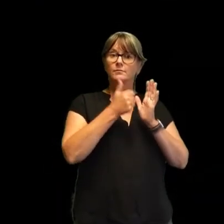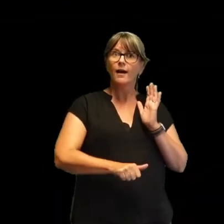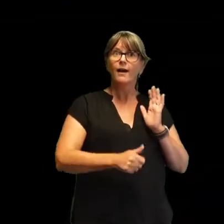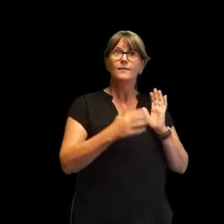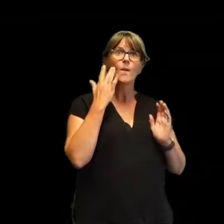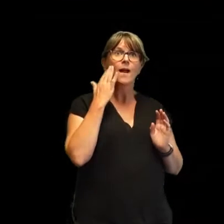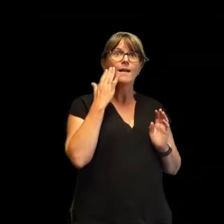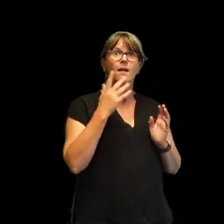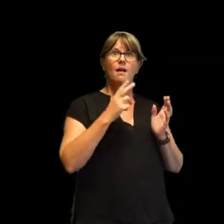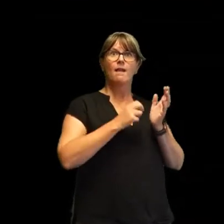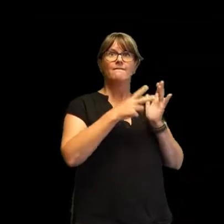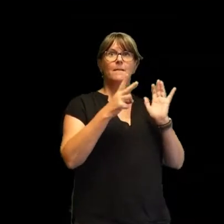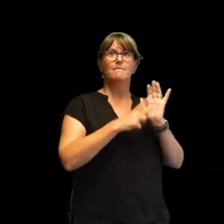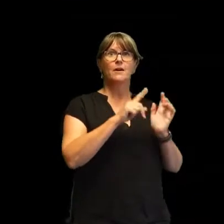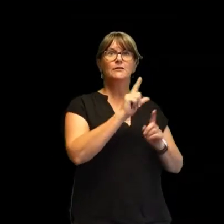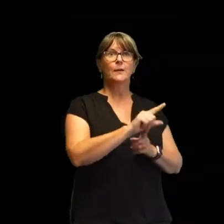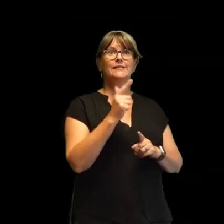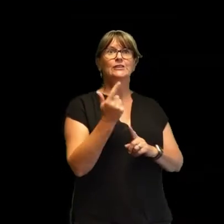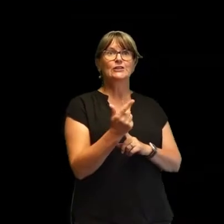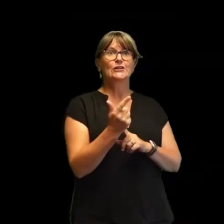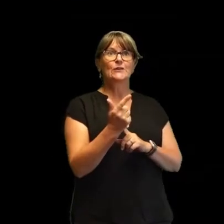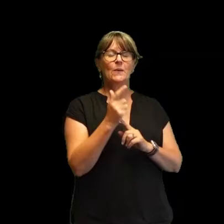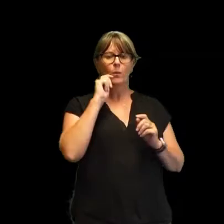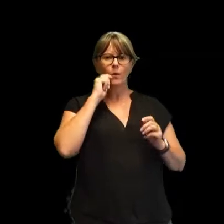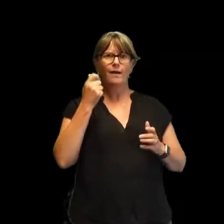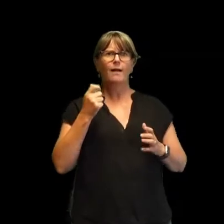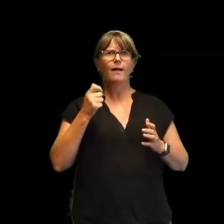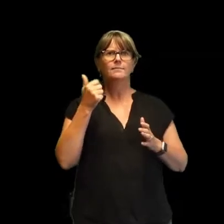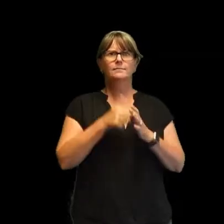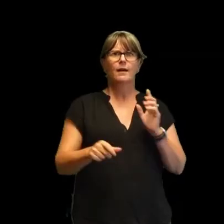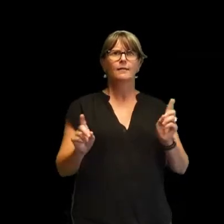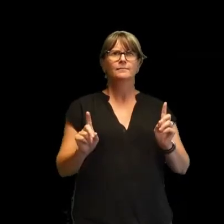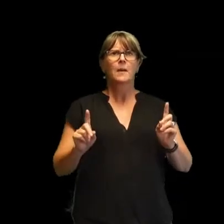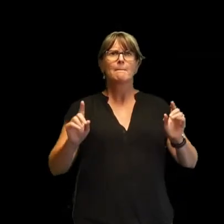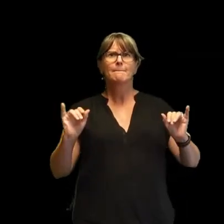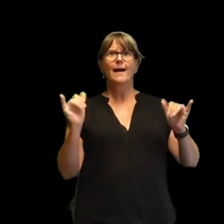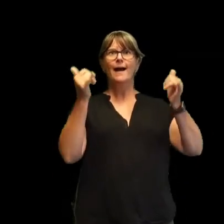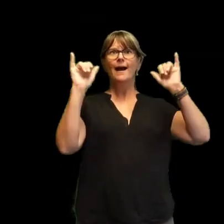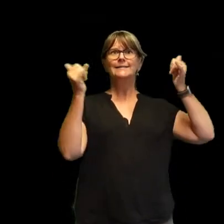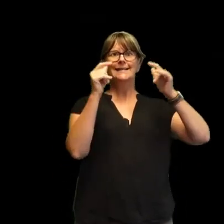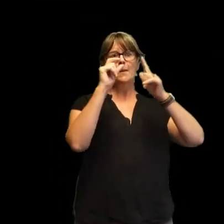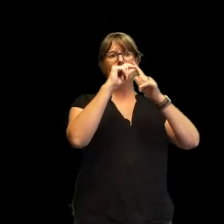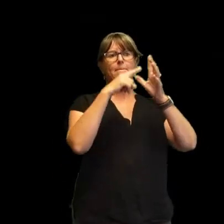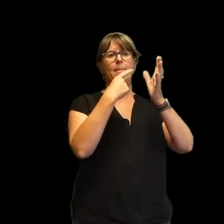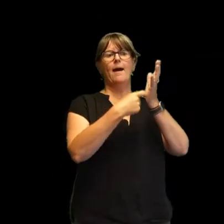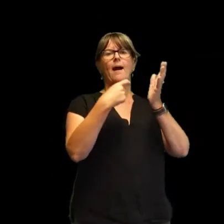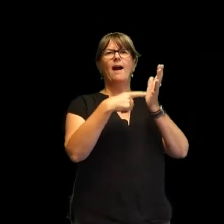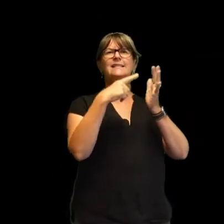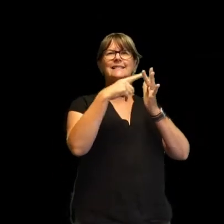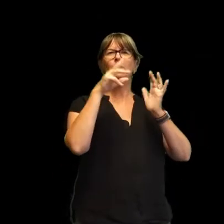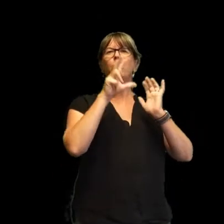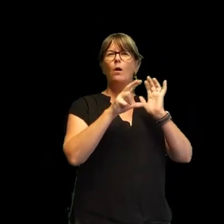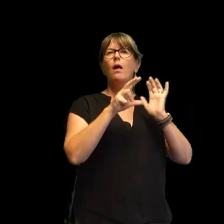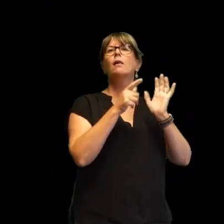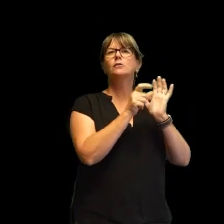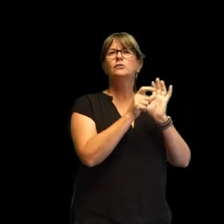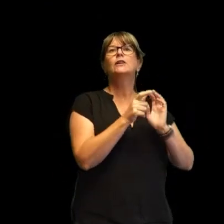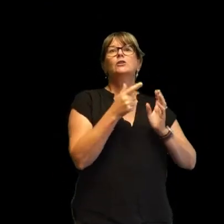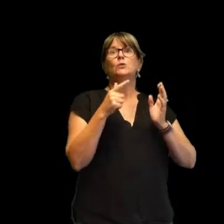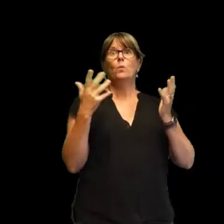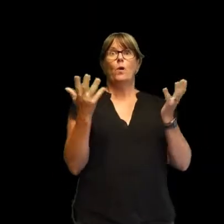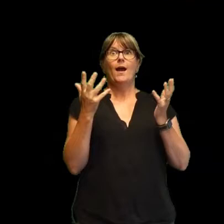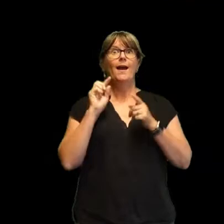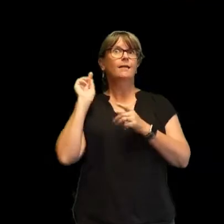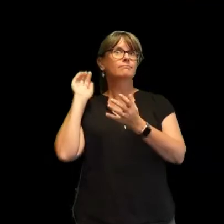First off, in November 22, we're bringing a party to Ystradgynlais and Ammanford. The evening is a